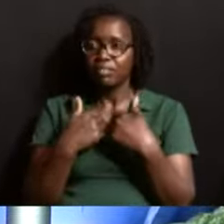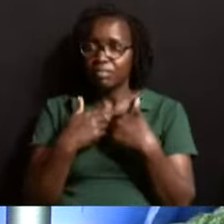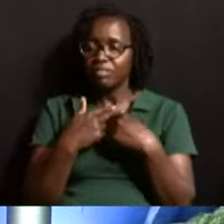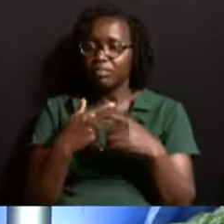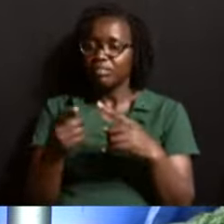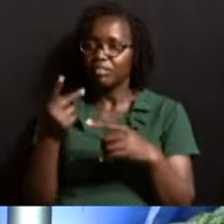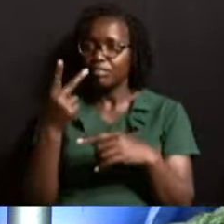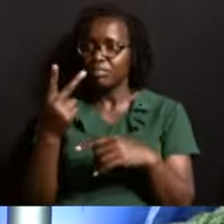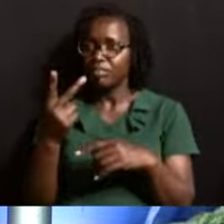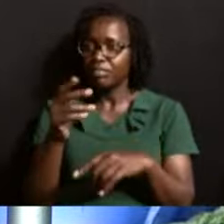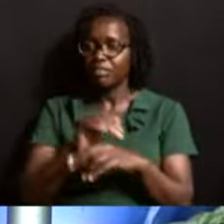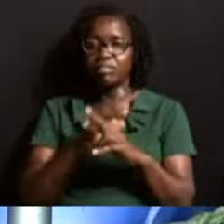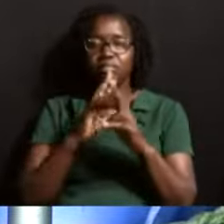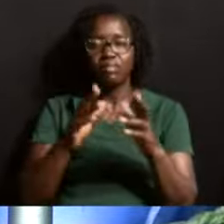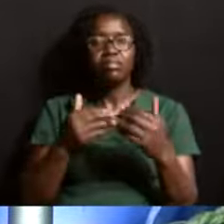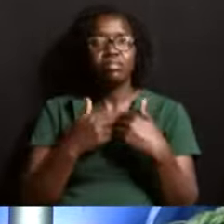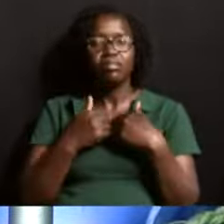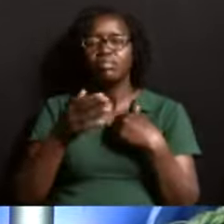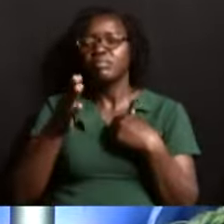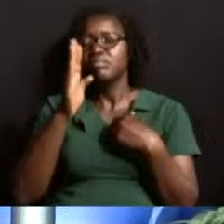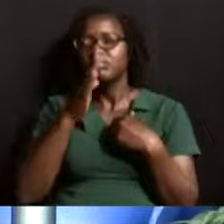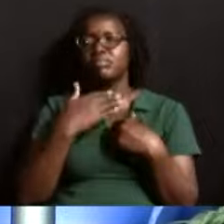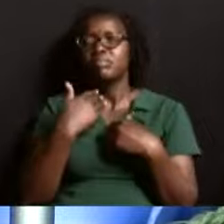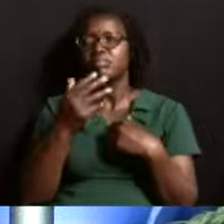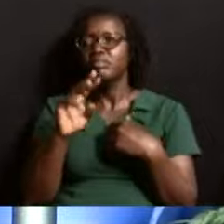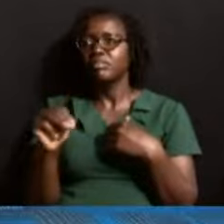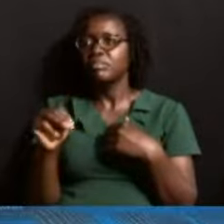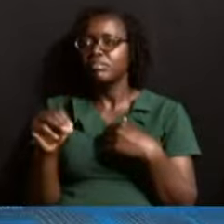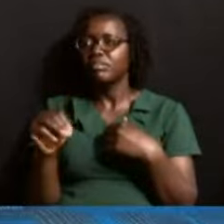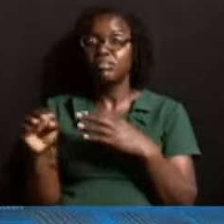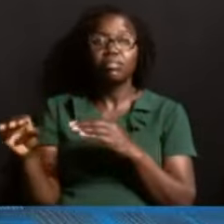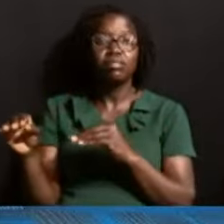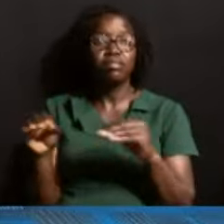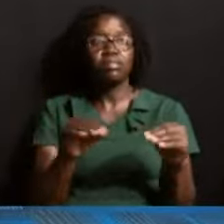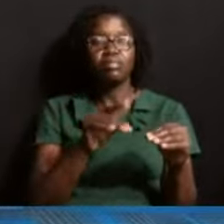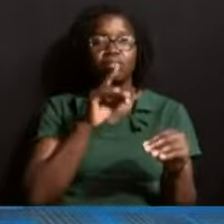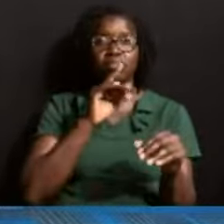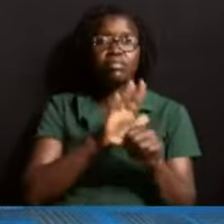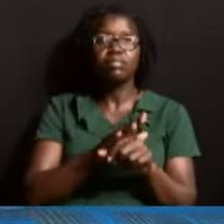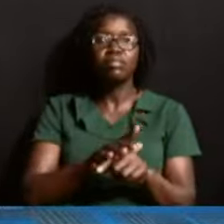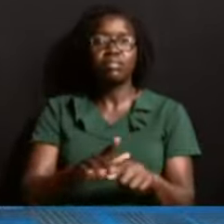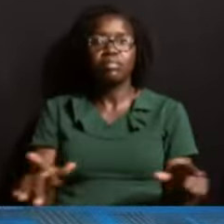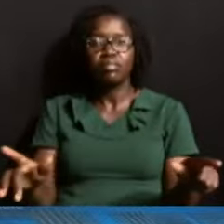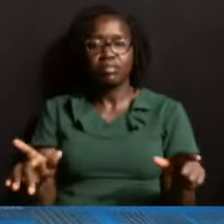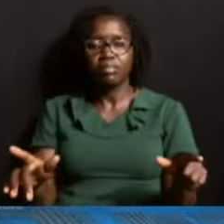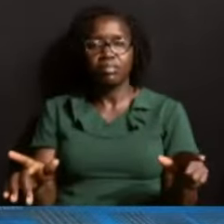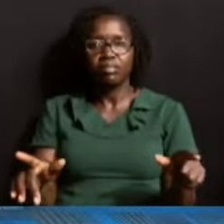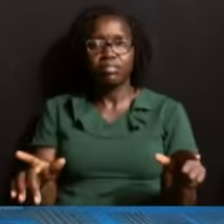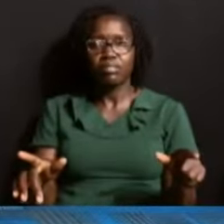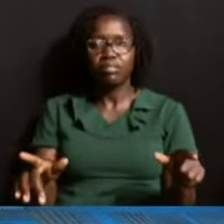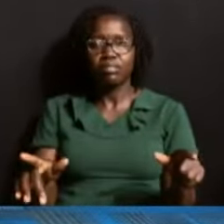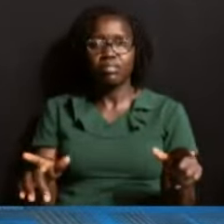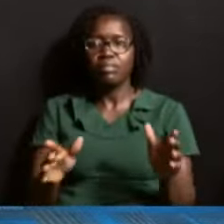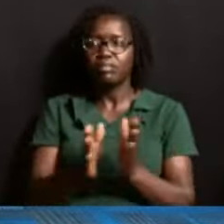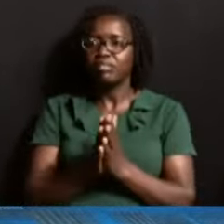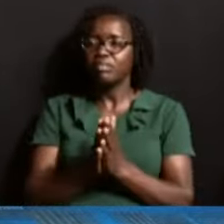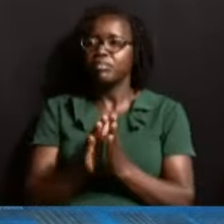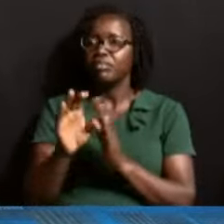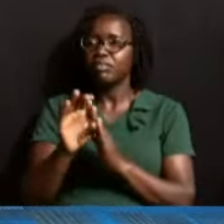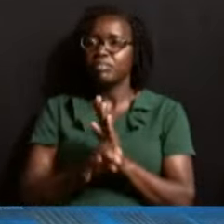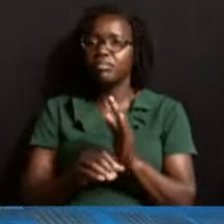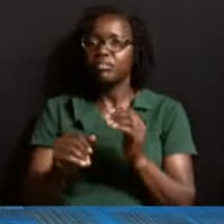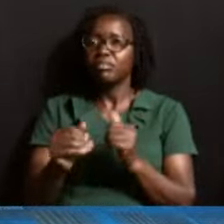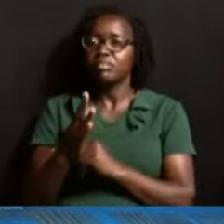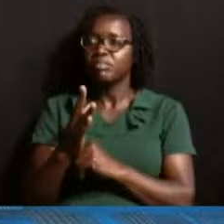report. God wanted them to move to the promised land. If you go to chapter 14 of the book